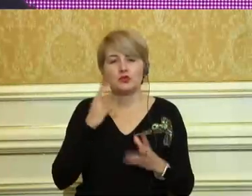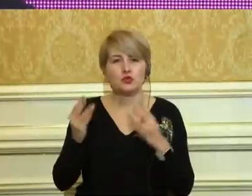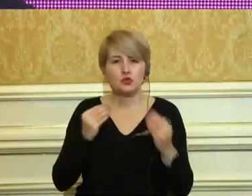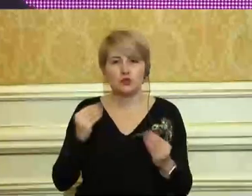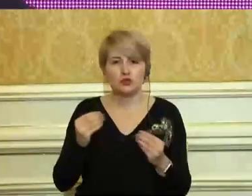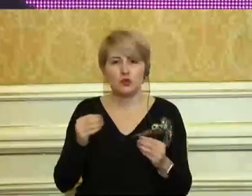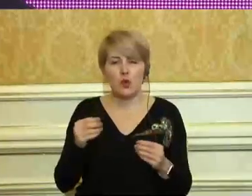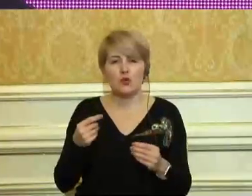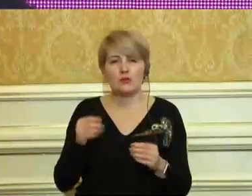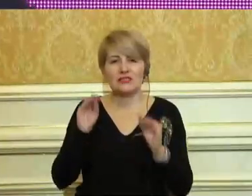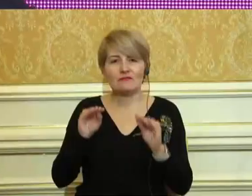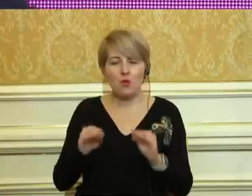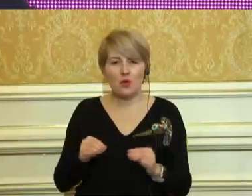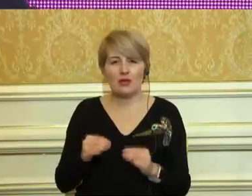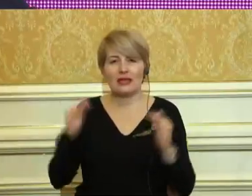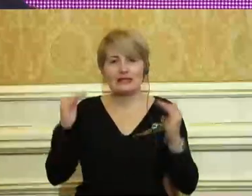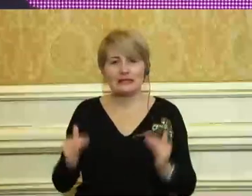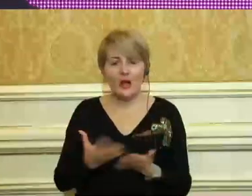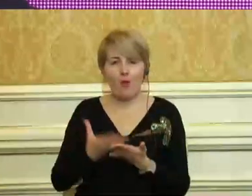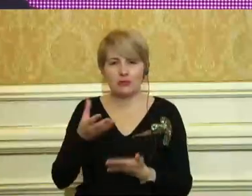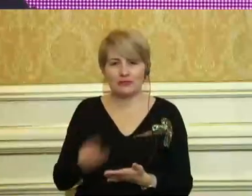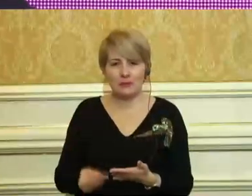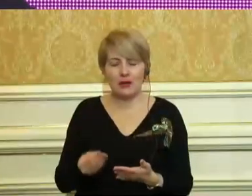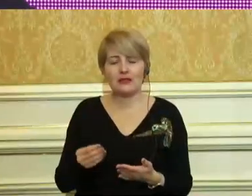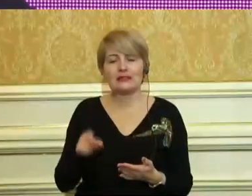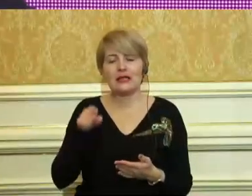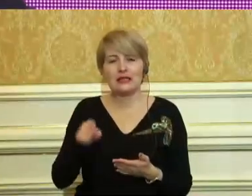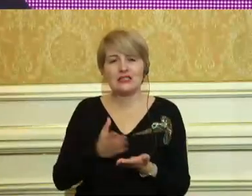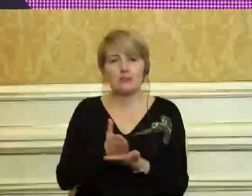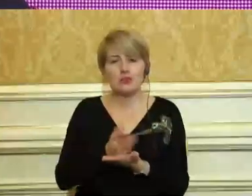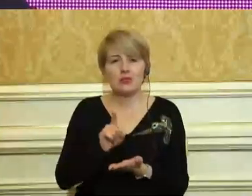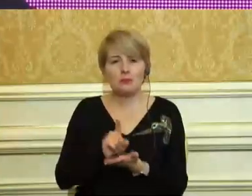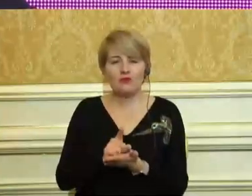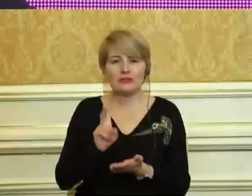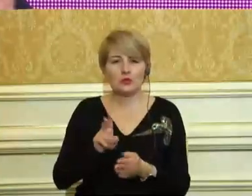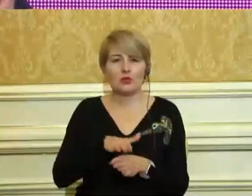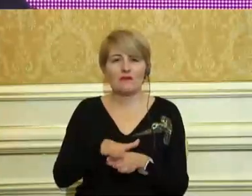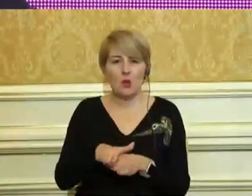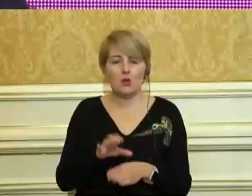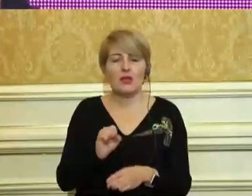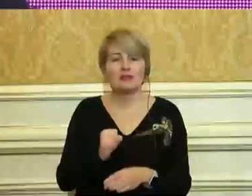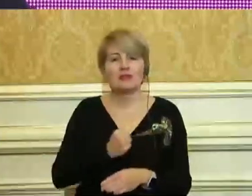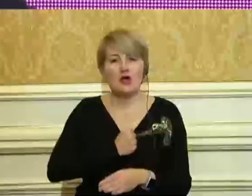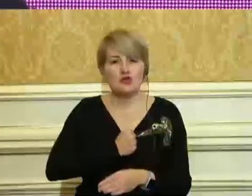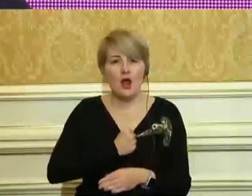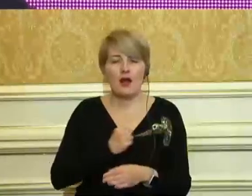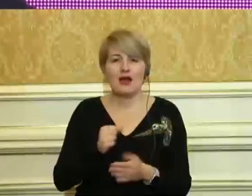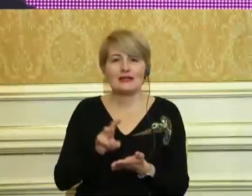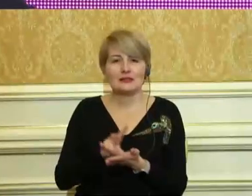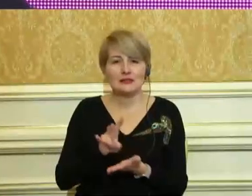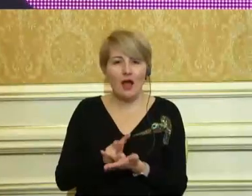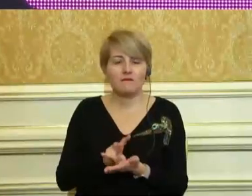low salaries. So, well, and that officially created discrimination in salaries because that's the positions of great need. But